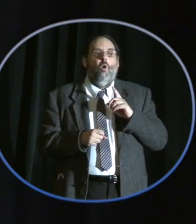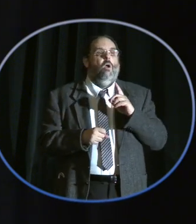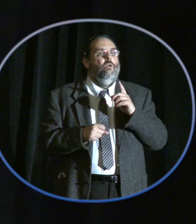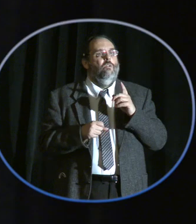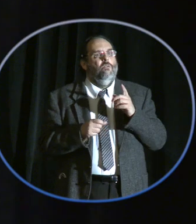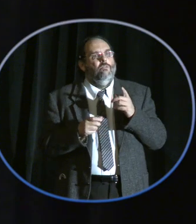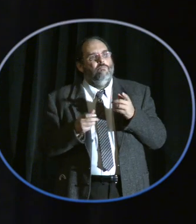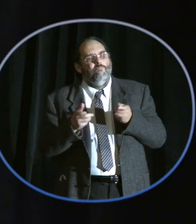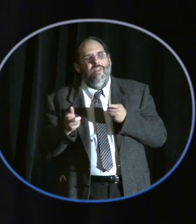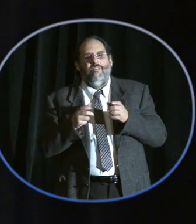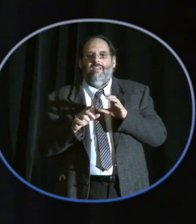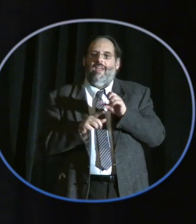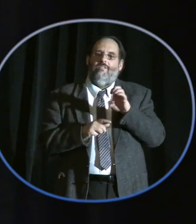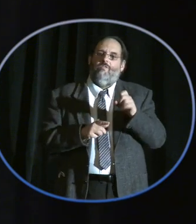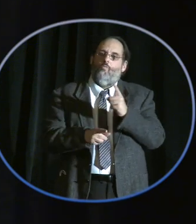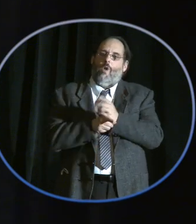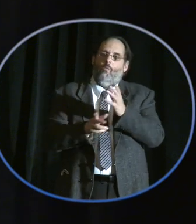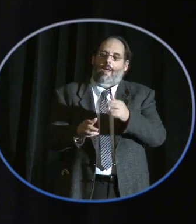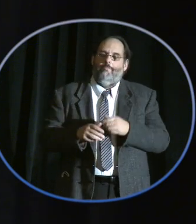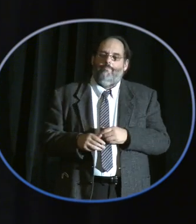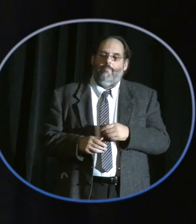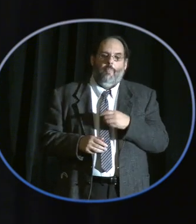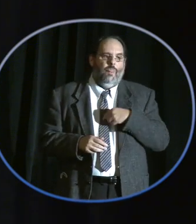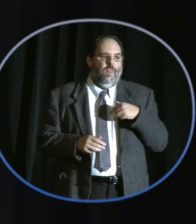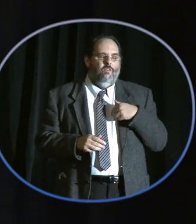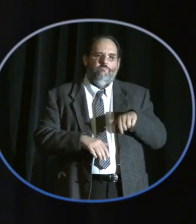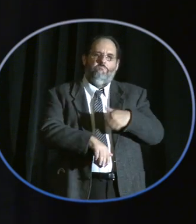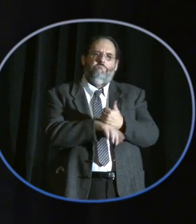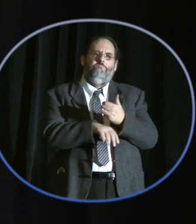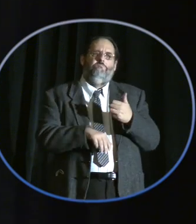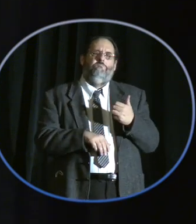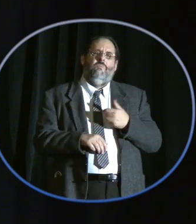right way. We have successfully reconstituted